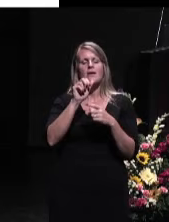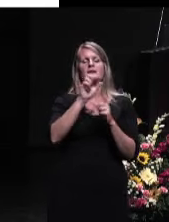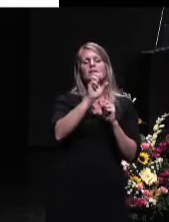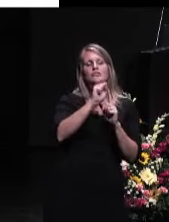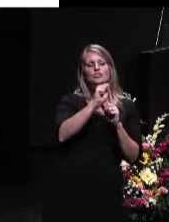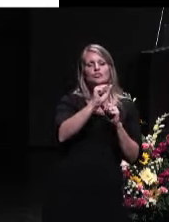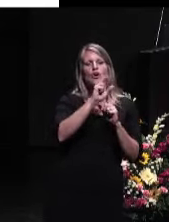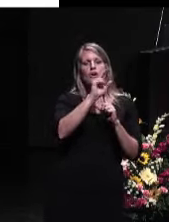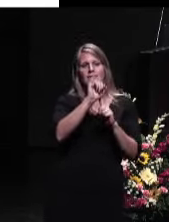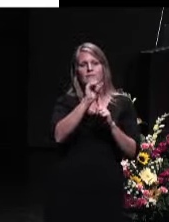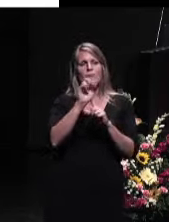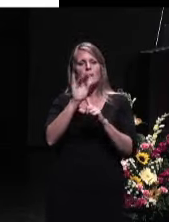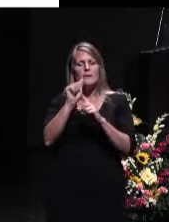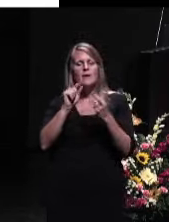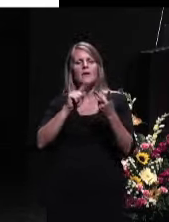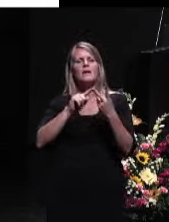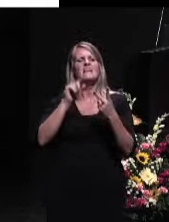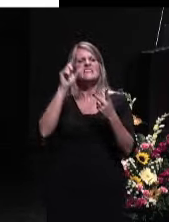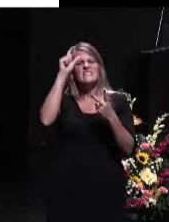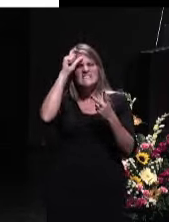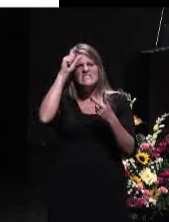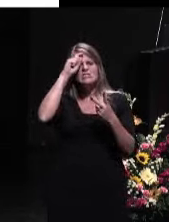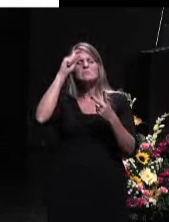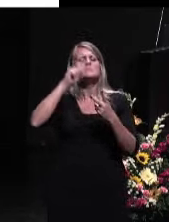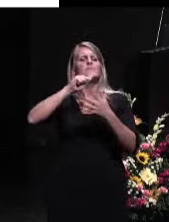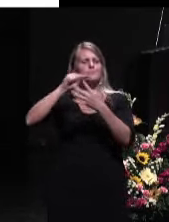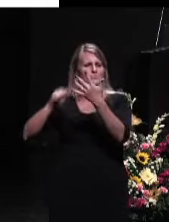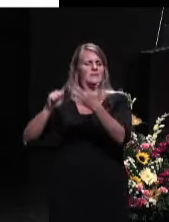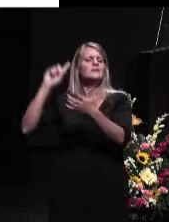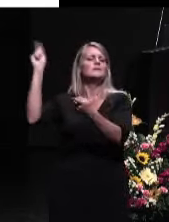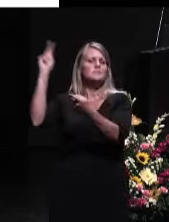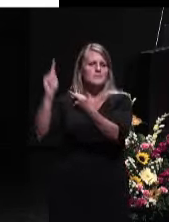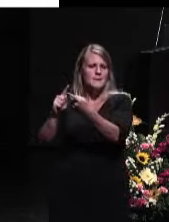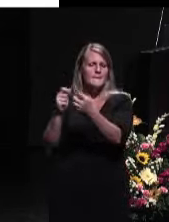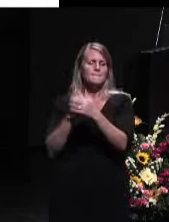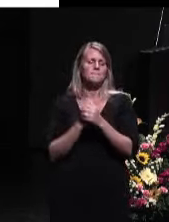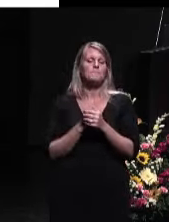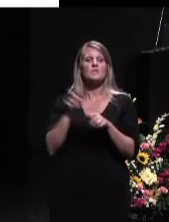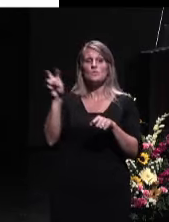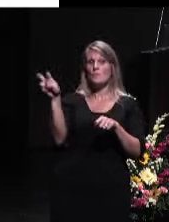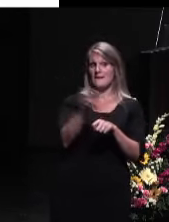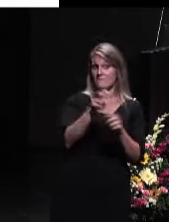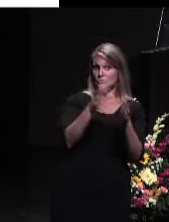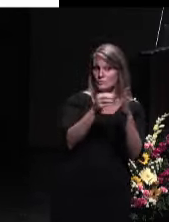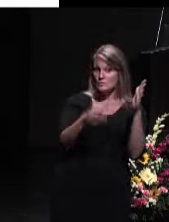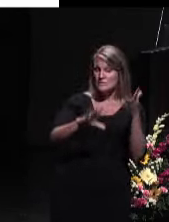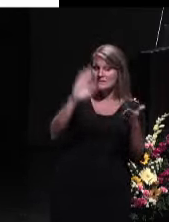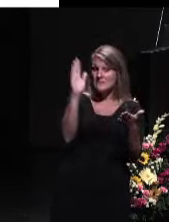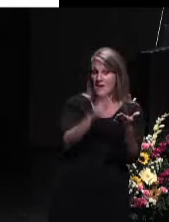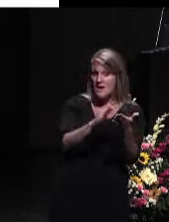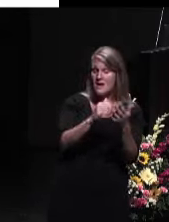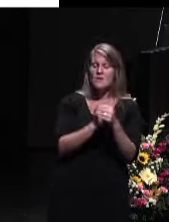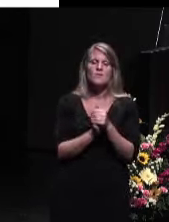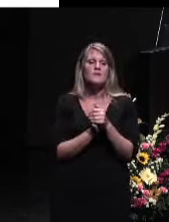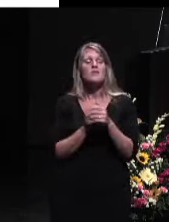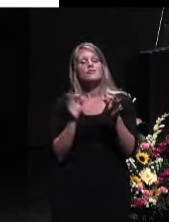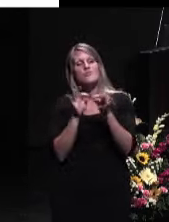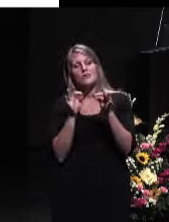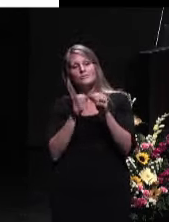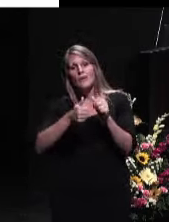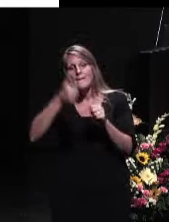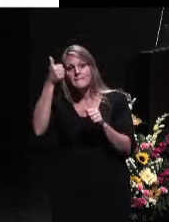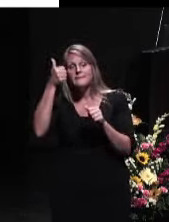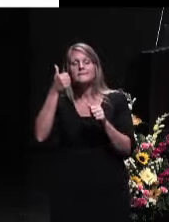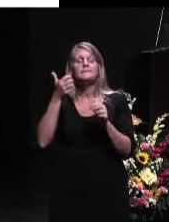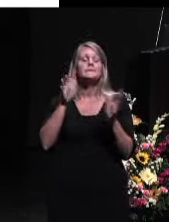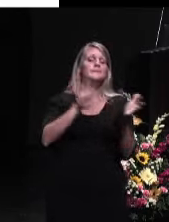locations. Transfer students, which are a large function of some of the demographic shifts, are down. Costs are up, demography is at